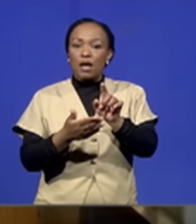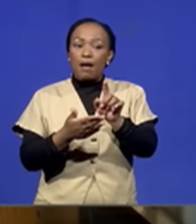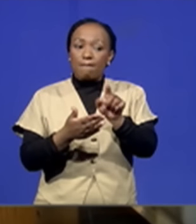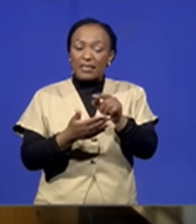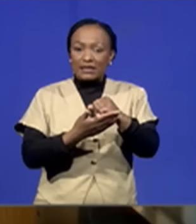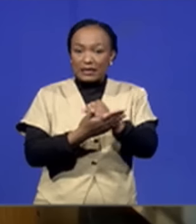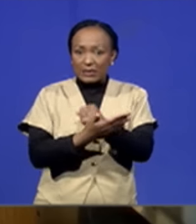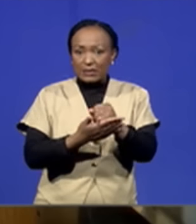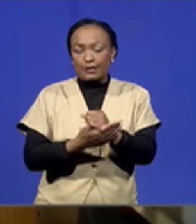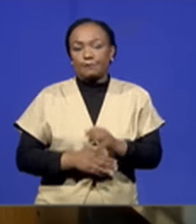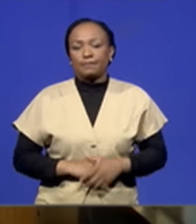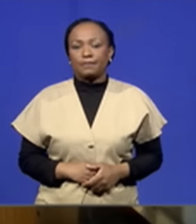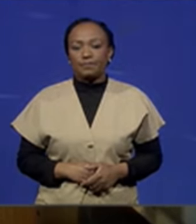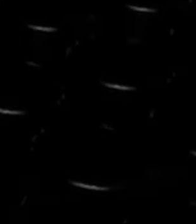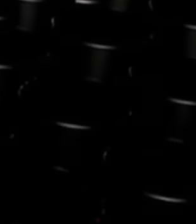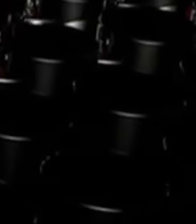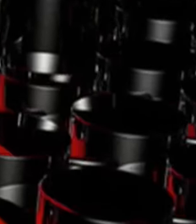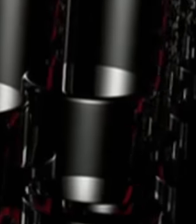bona.